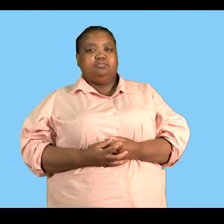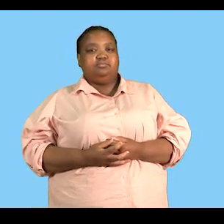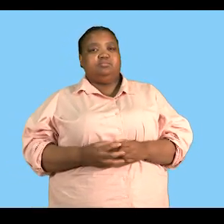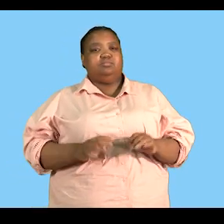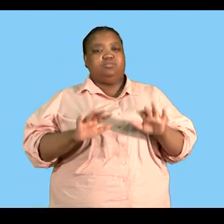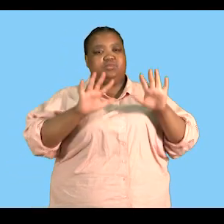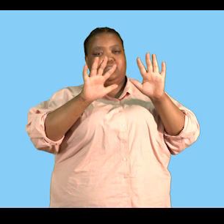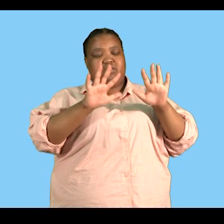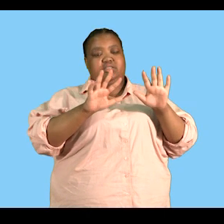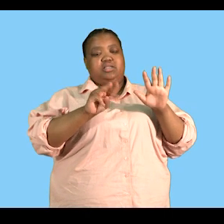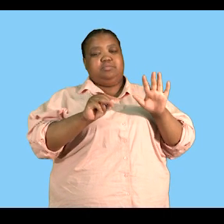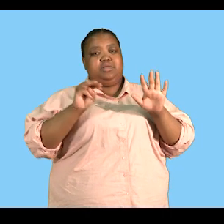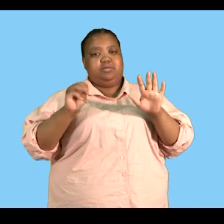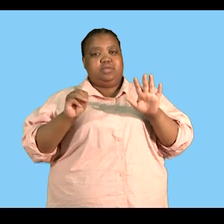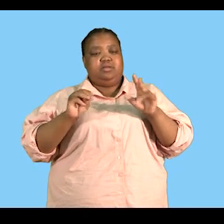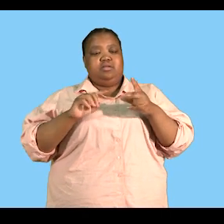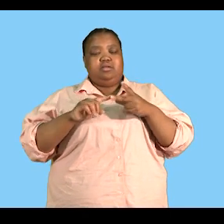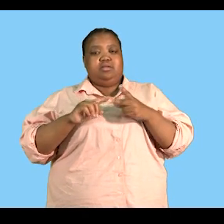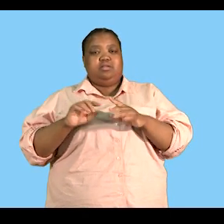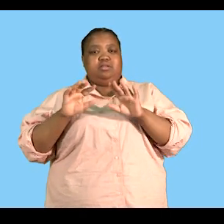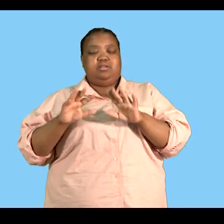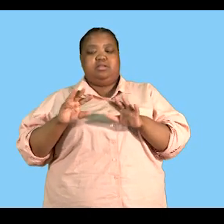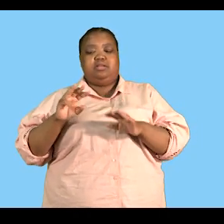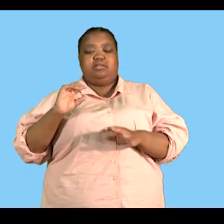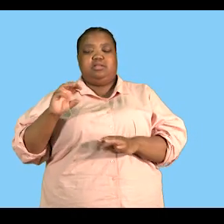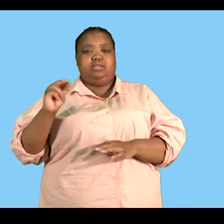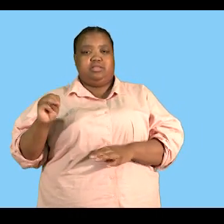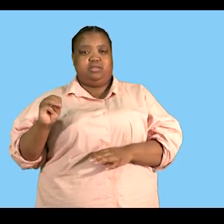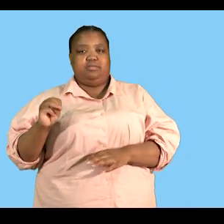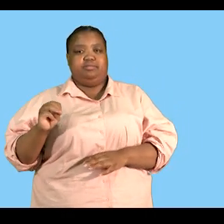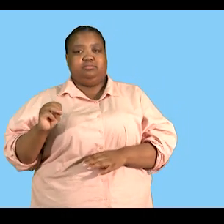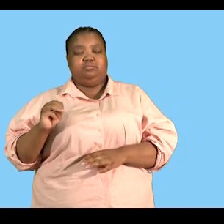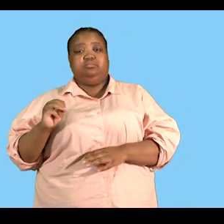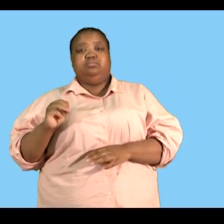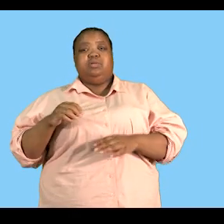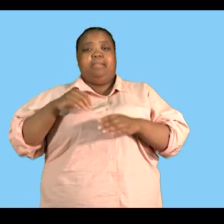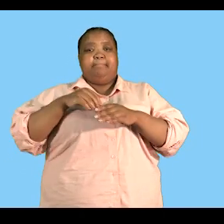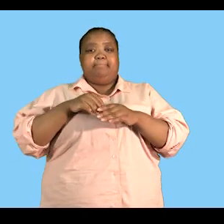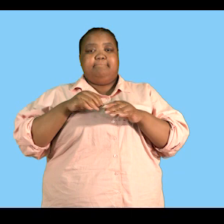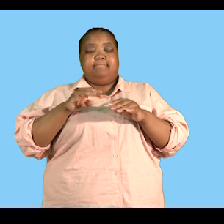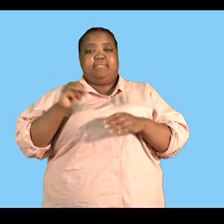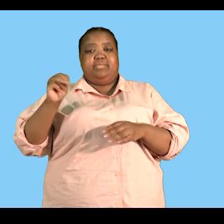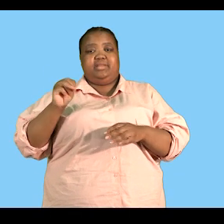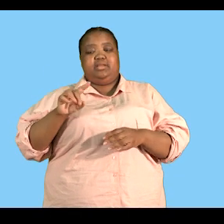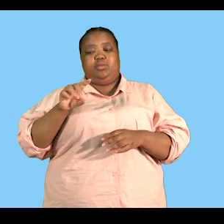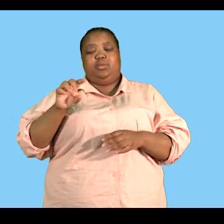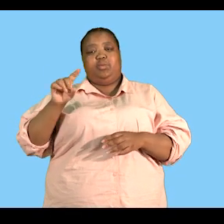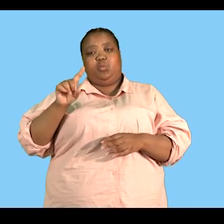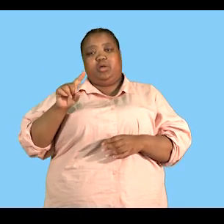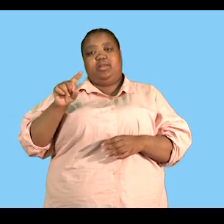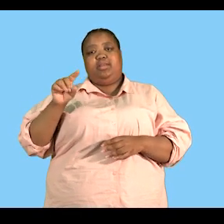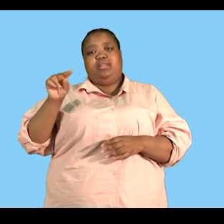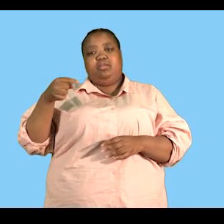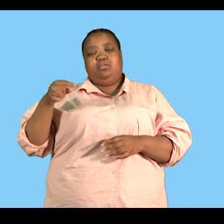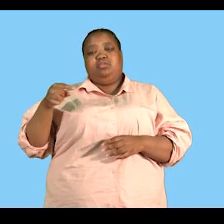So there is 10 millimeters in a centimeter, 100 centimeters in a meter, and